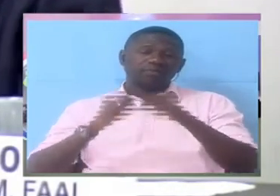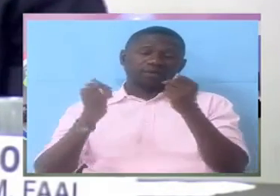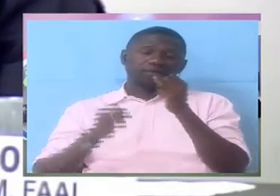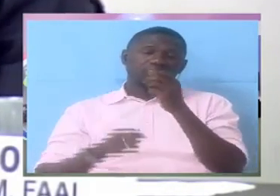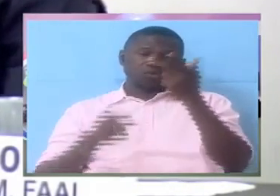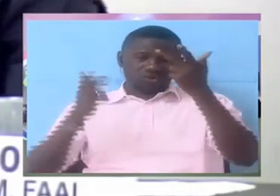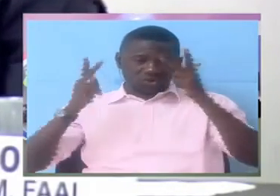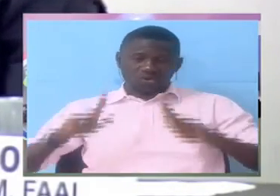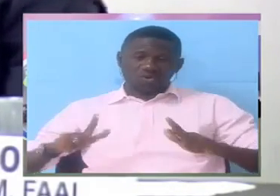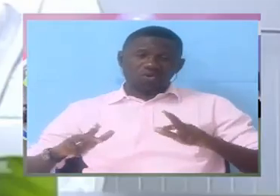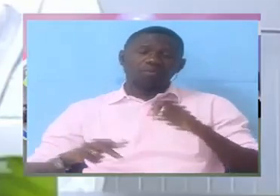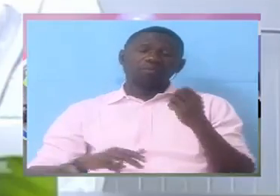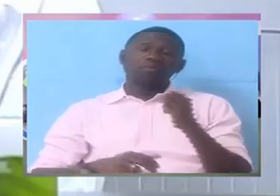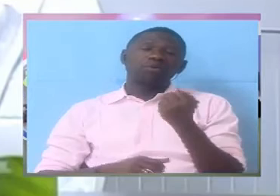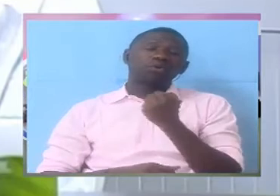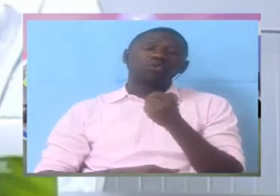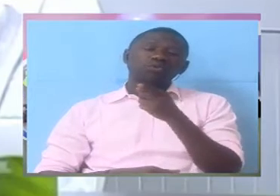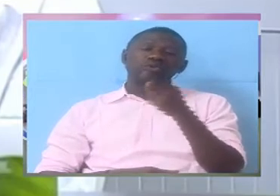right?